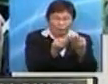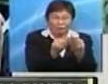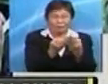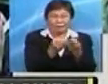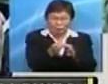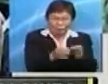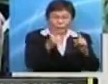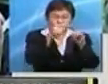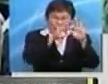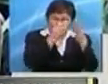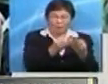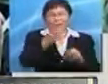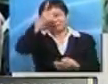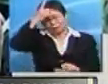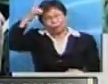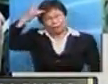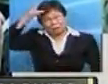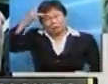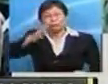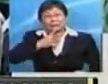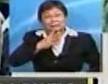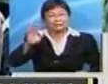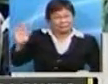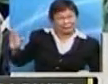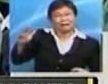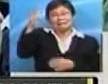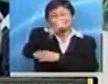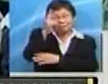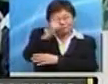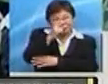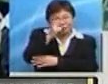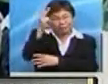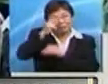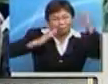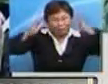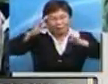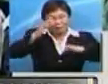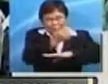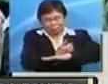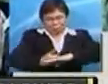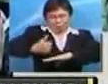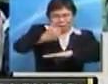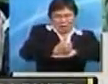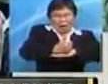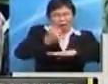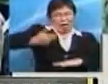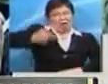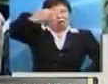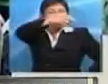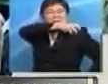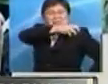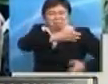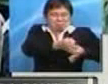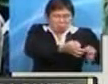as Dato' Sri Hisham mentioned, the government is setting up a high level briefing for